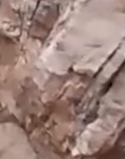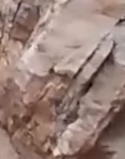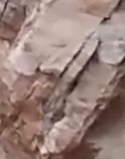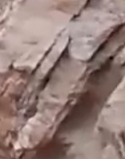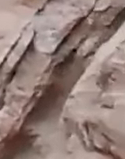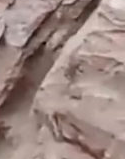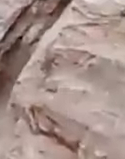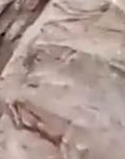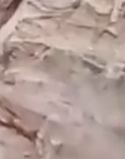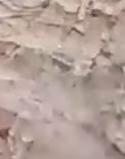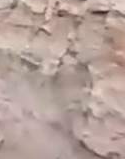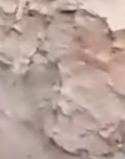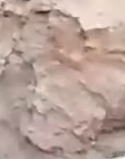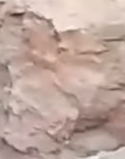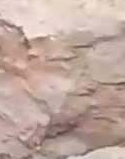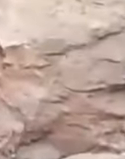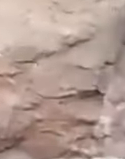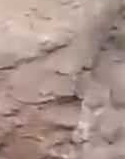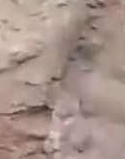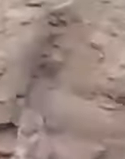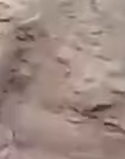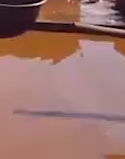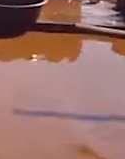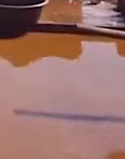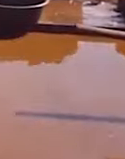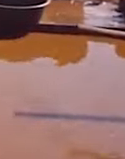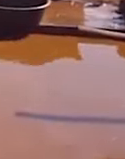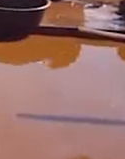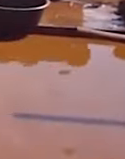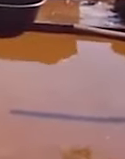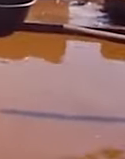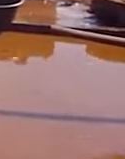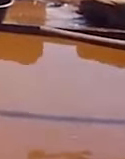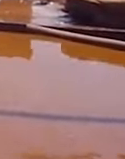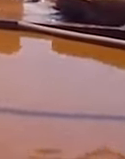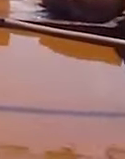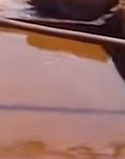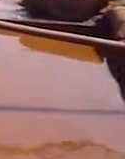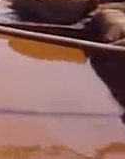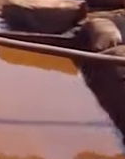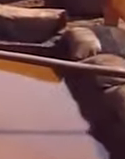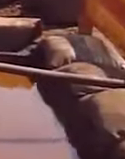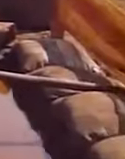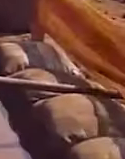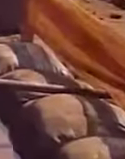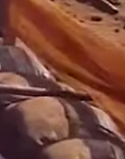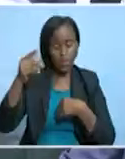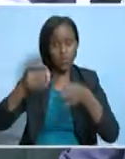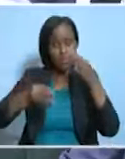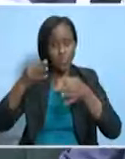currently negotiating with owners of dump sites on the copper belt to reach an agreement for them to be released to